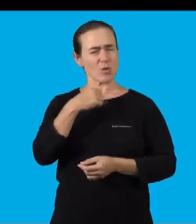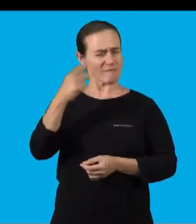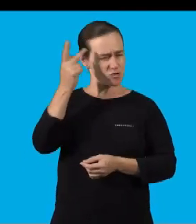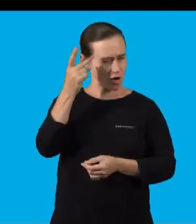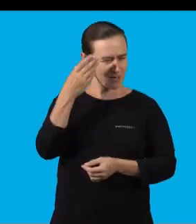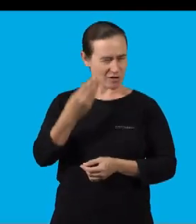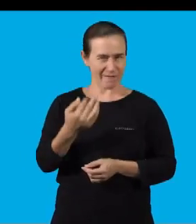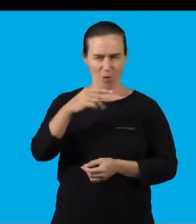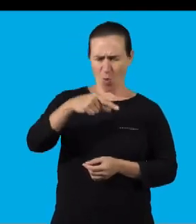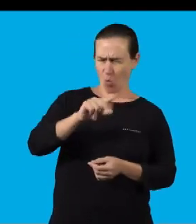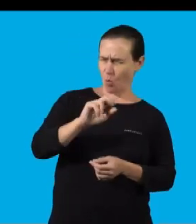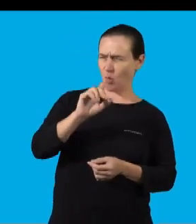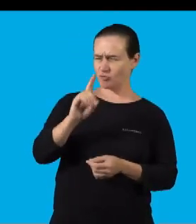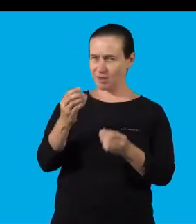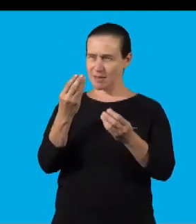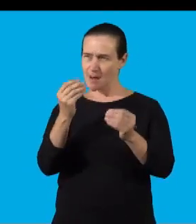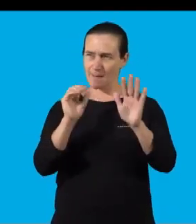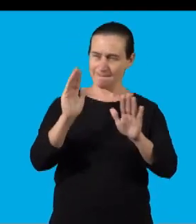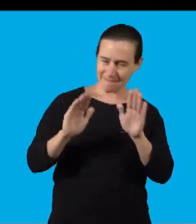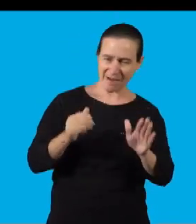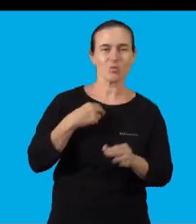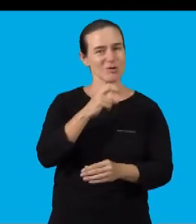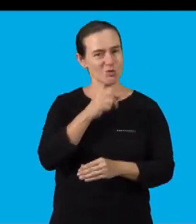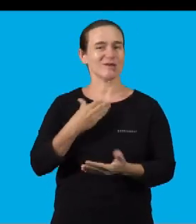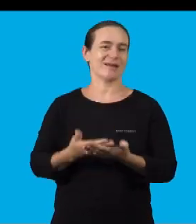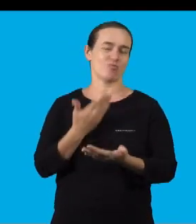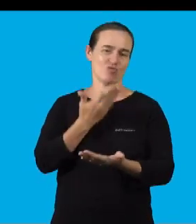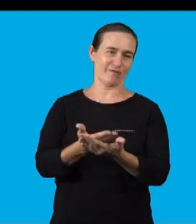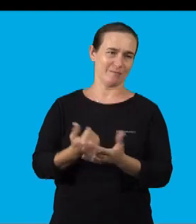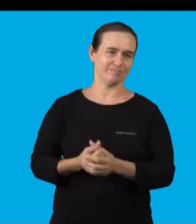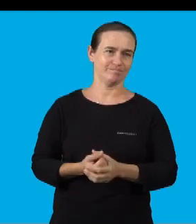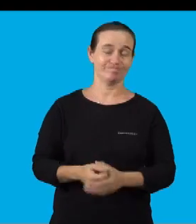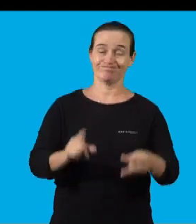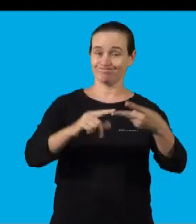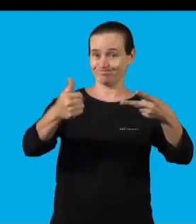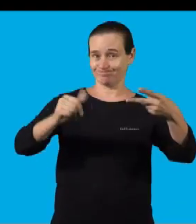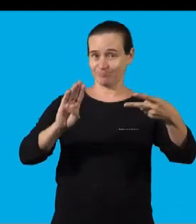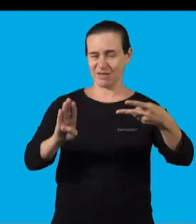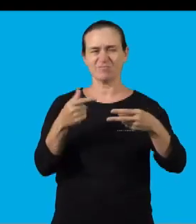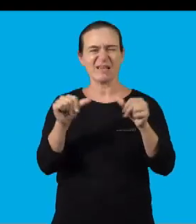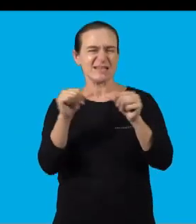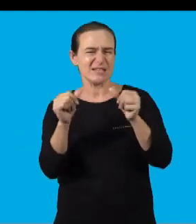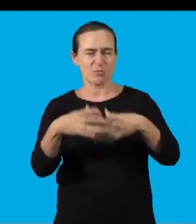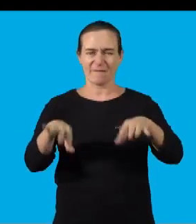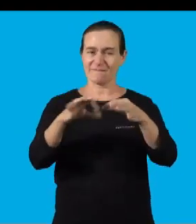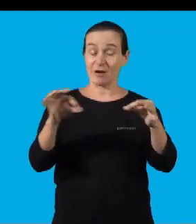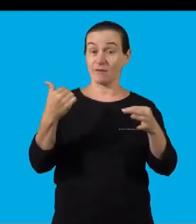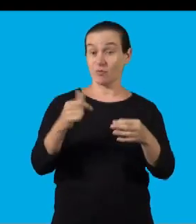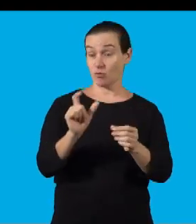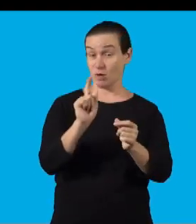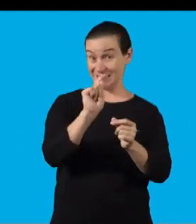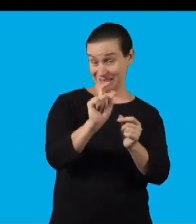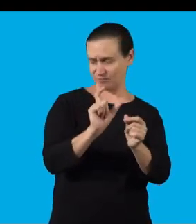knowledge that we have of quadratic number patterns. Then the next question there says, determine the